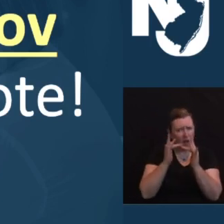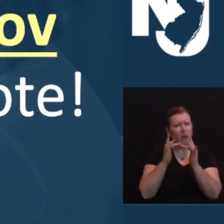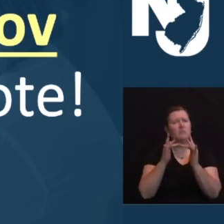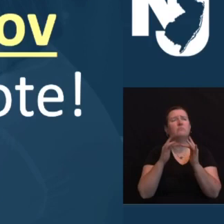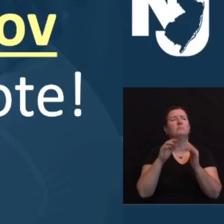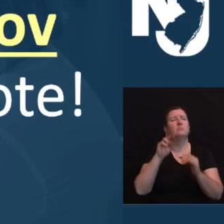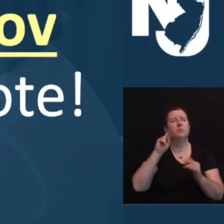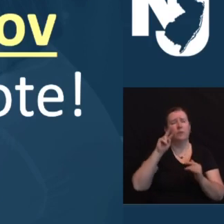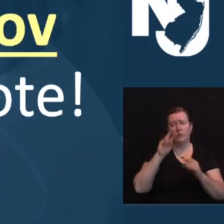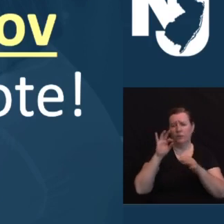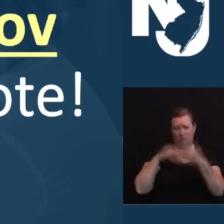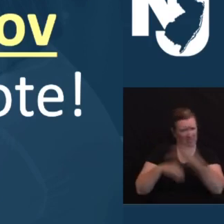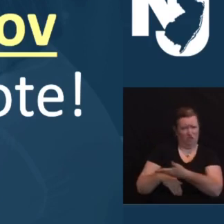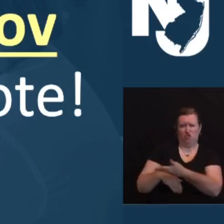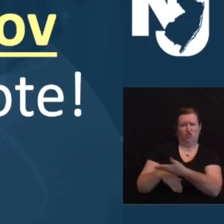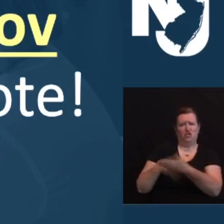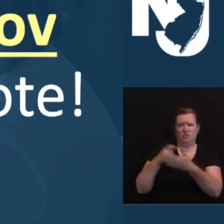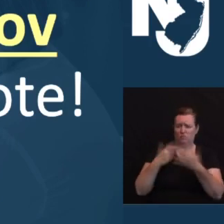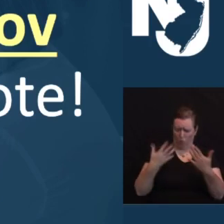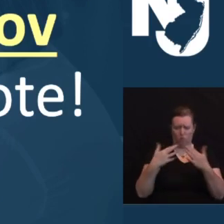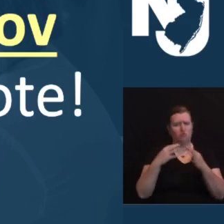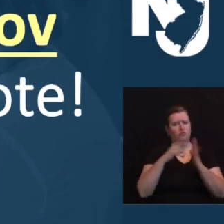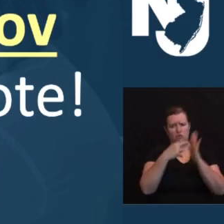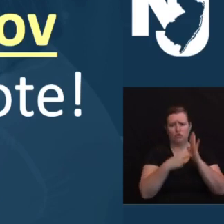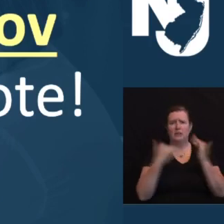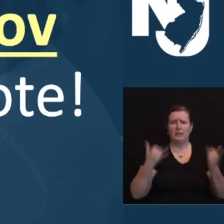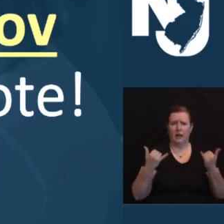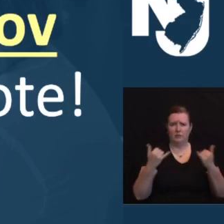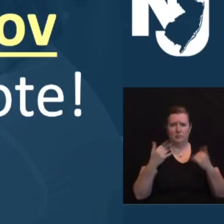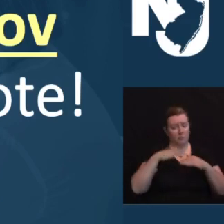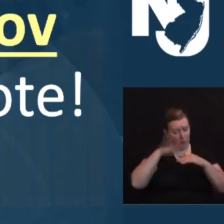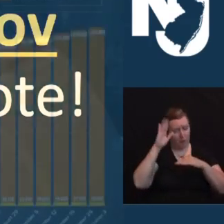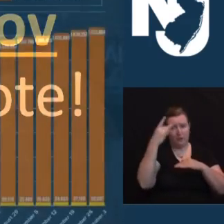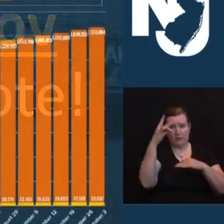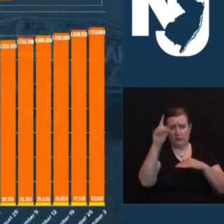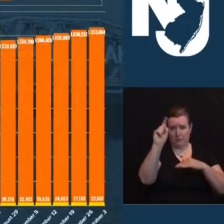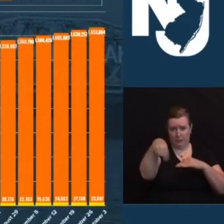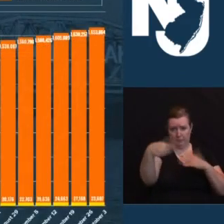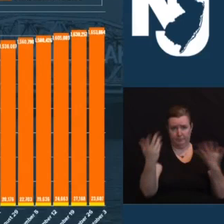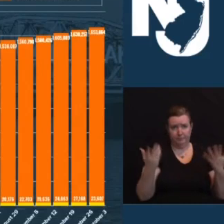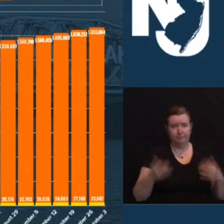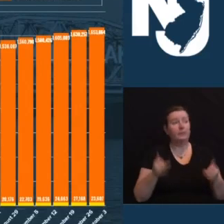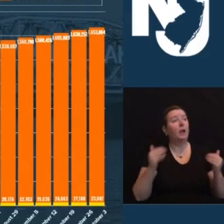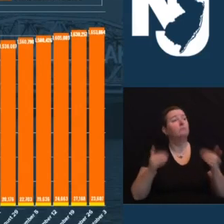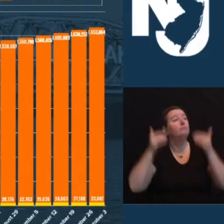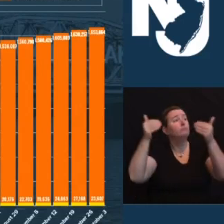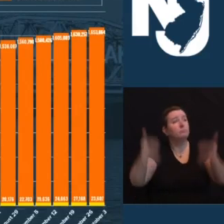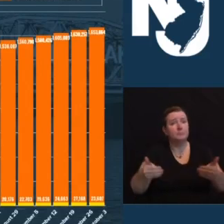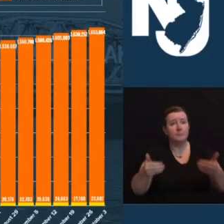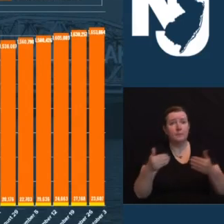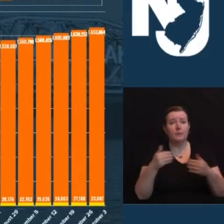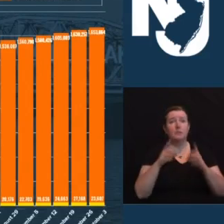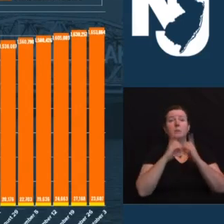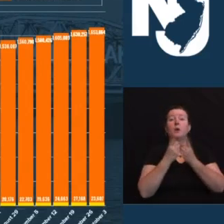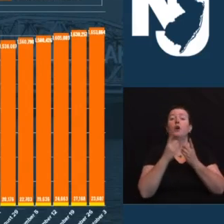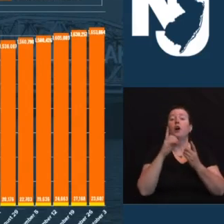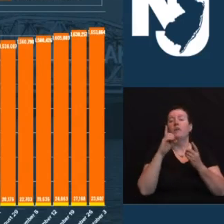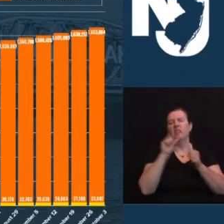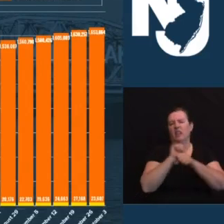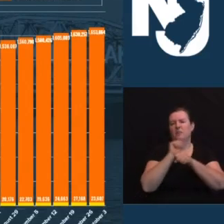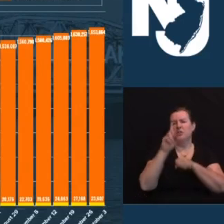vote.nj.gov and register today. Again, 18 and up. Next, switching gears again, the Department of Labor this morning released the